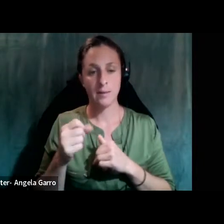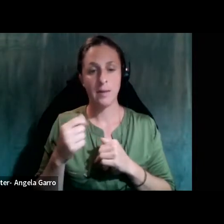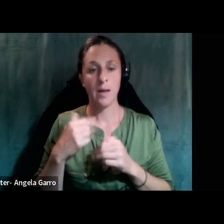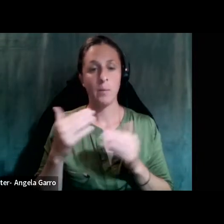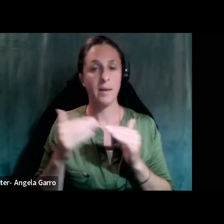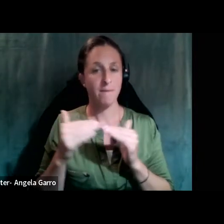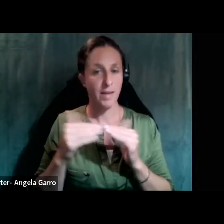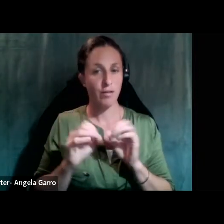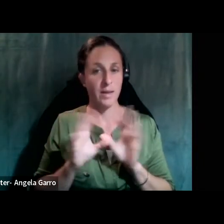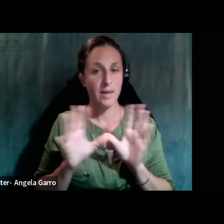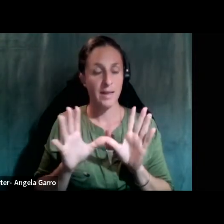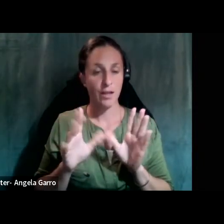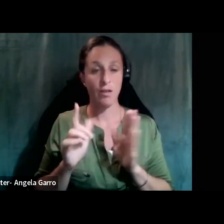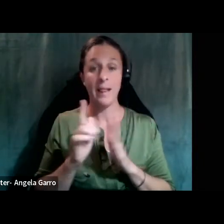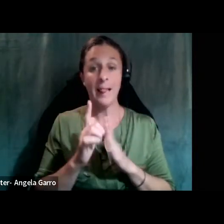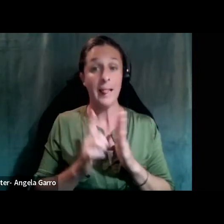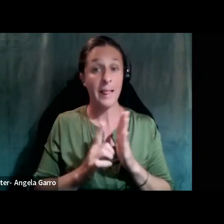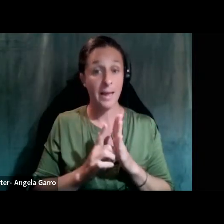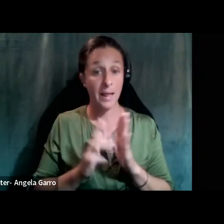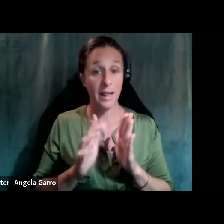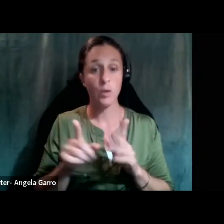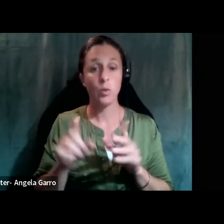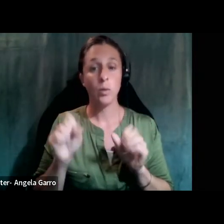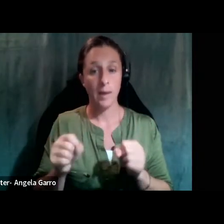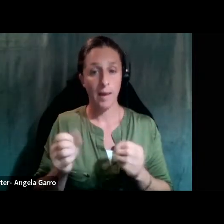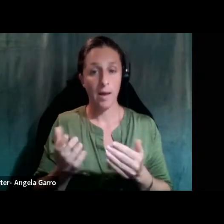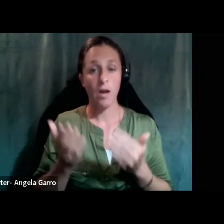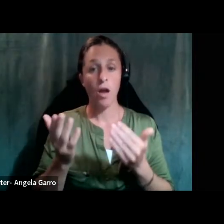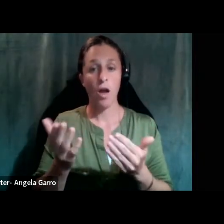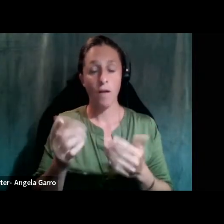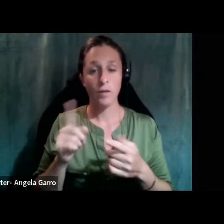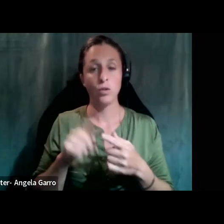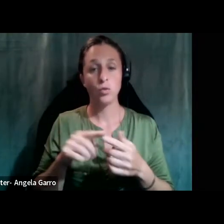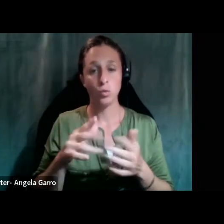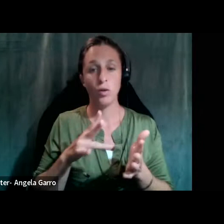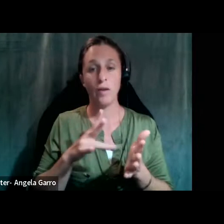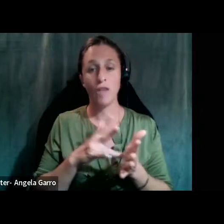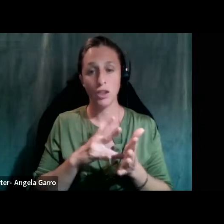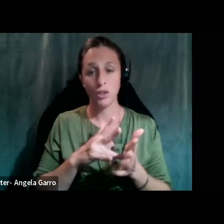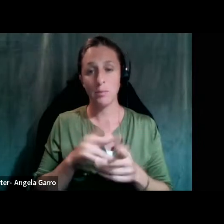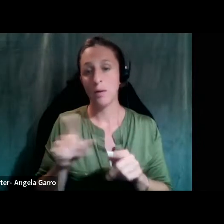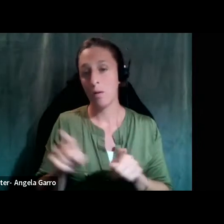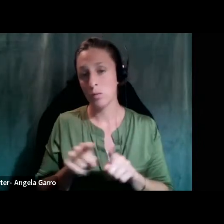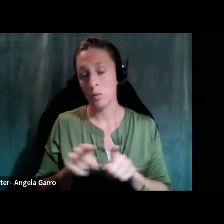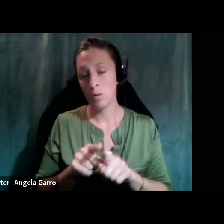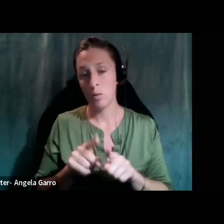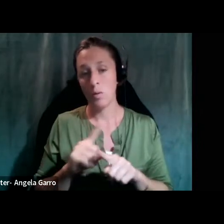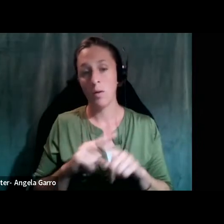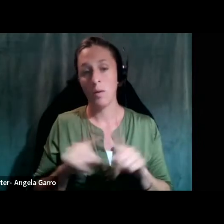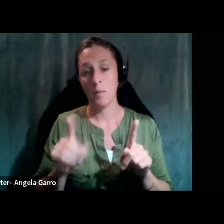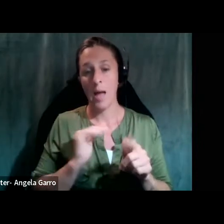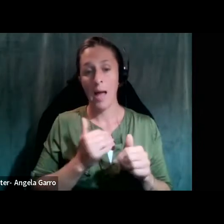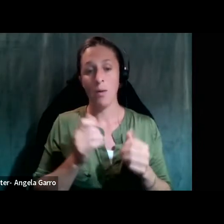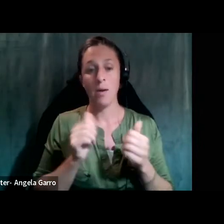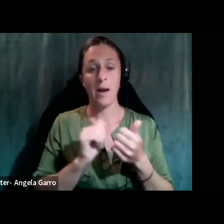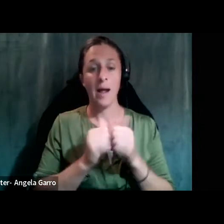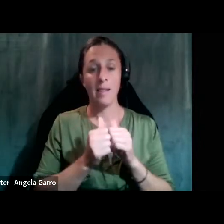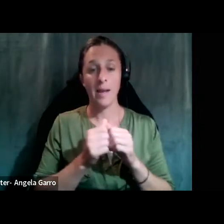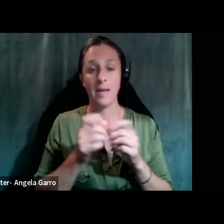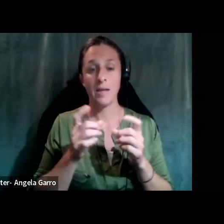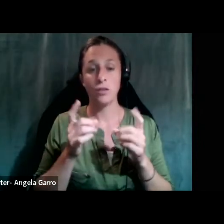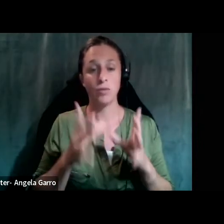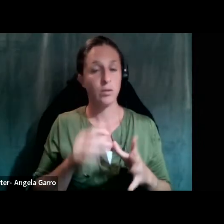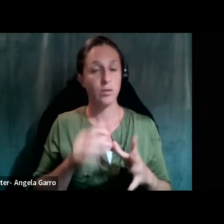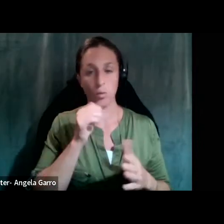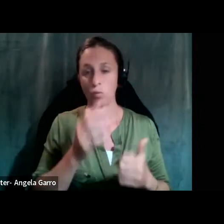Yeah. and clear. Legally, you could offer this proposal for freshmen as well. But our athletic directors are not recommending